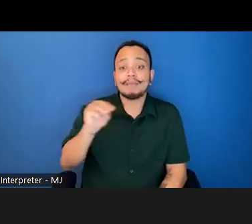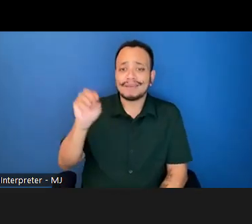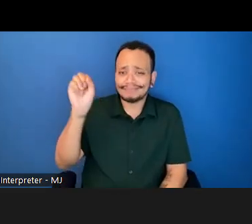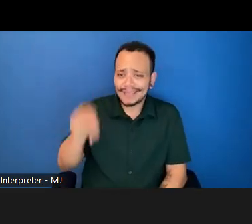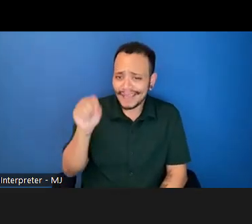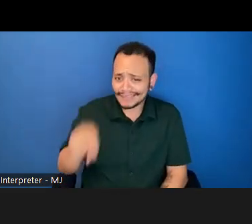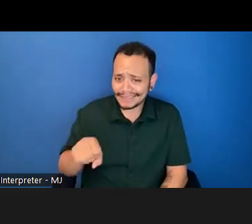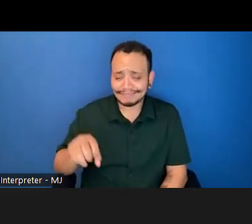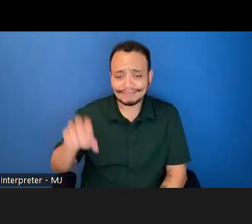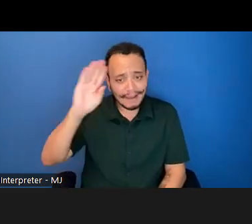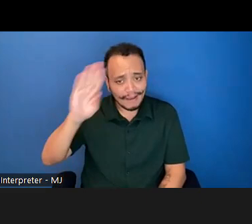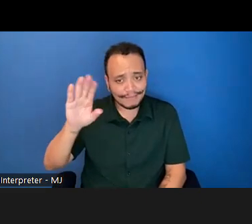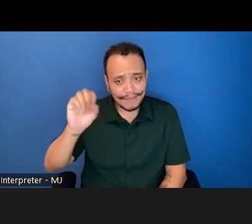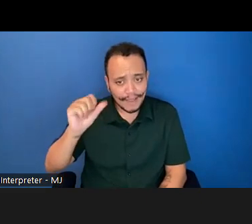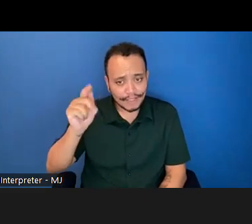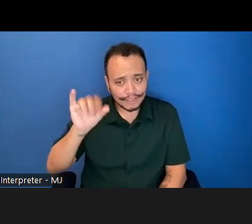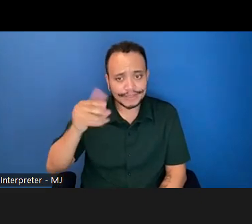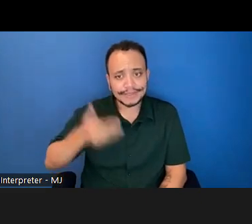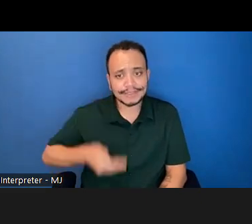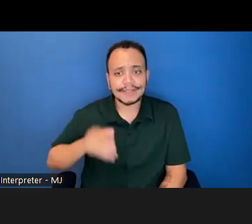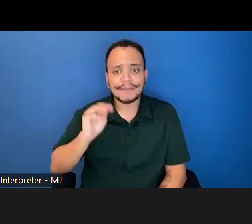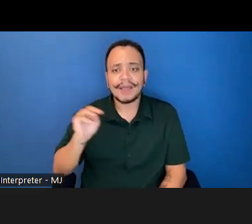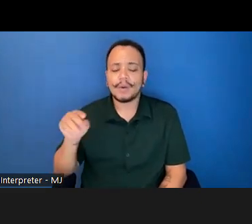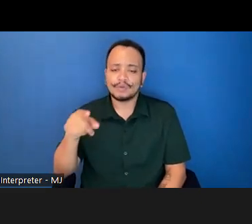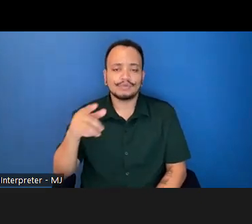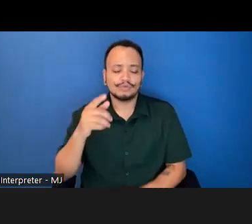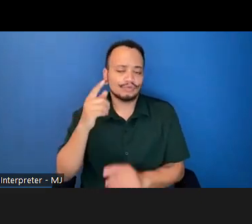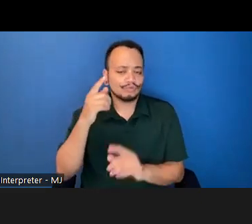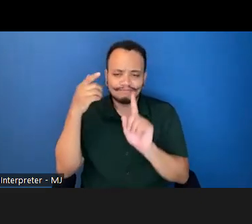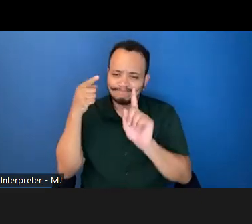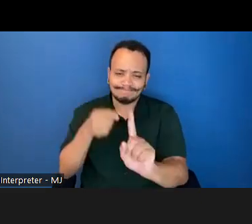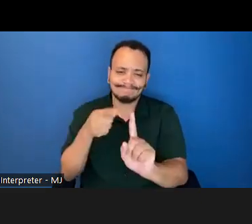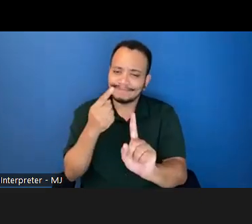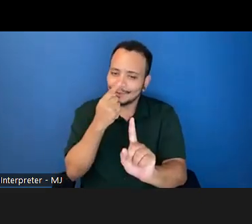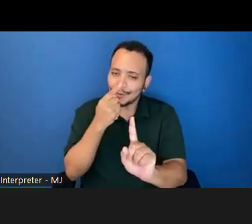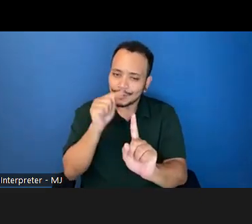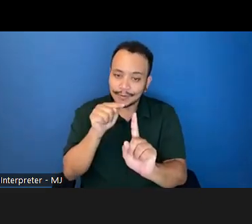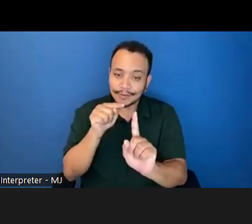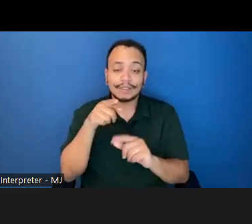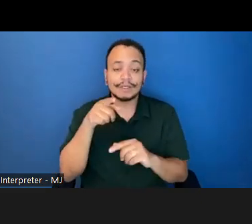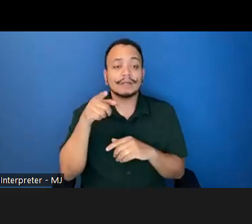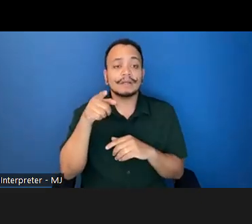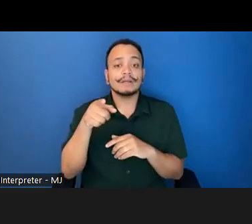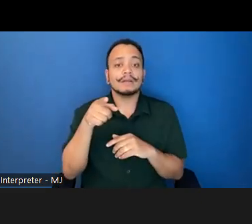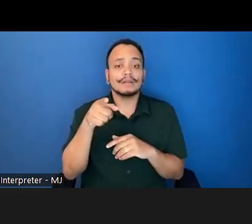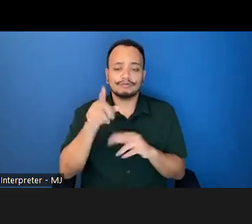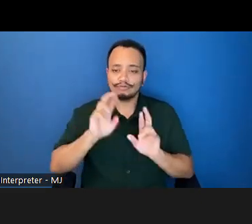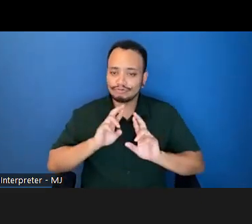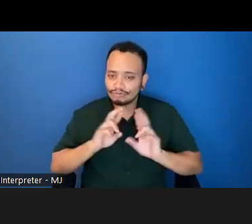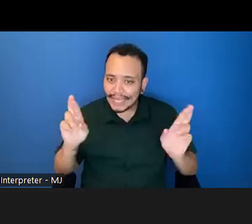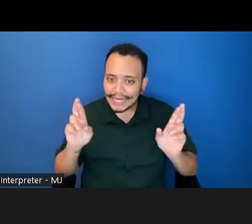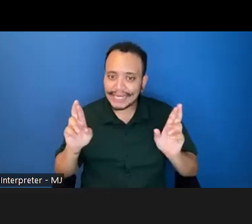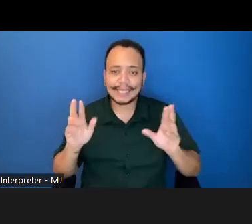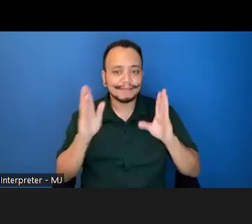is Michael. I think that you're right on target though, as far as being prepared